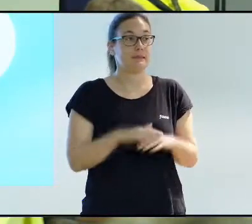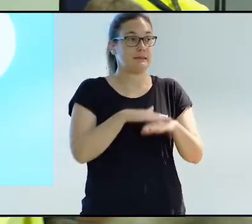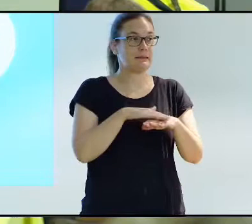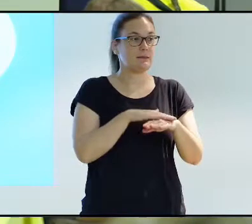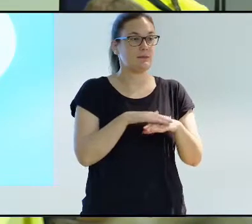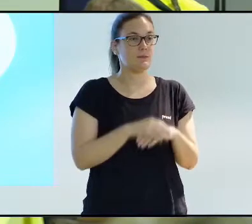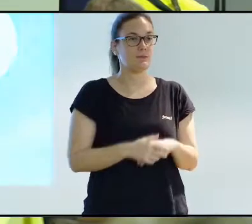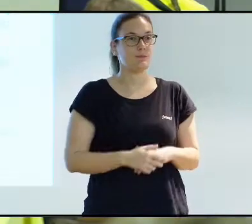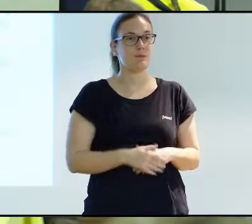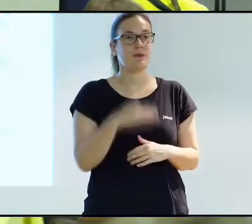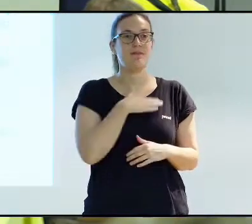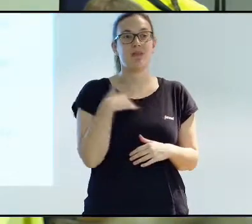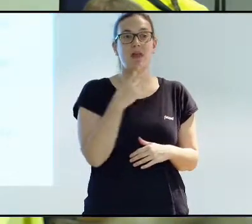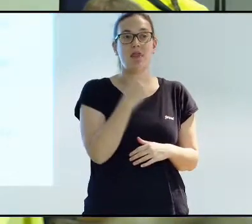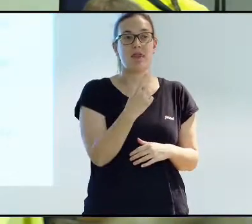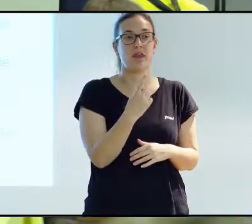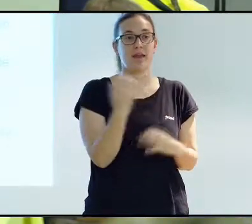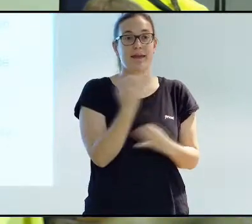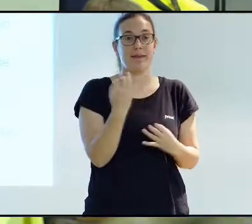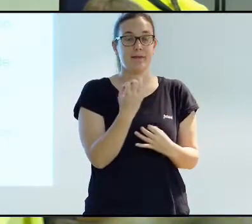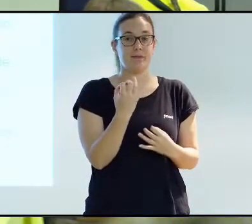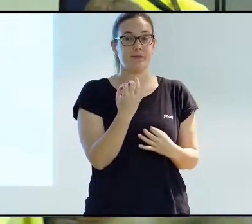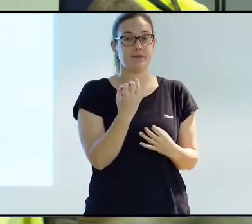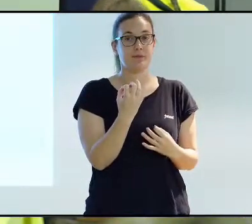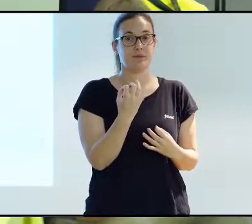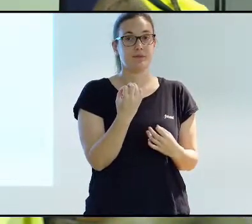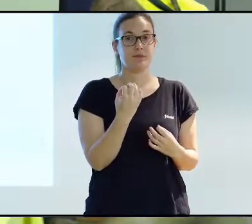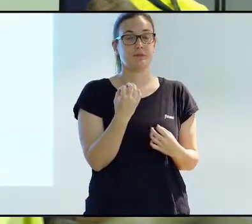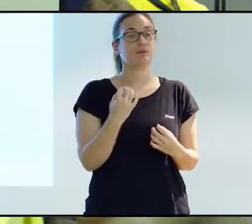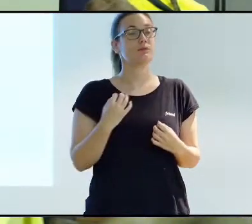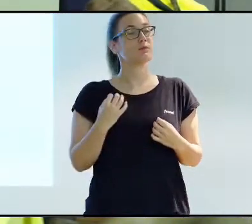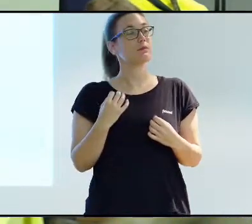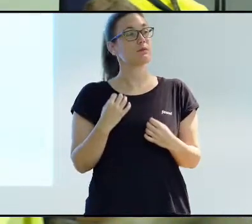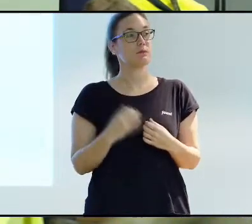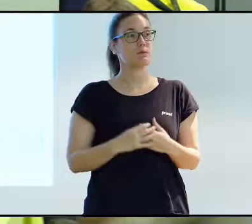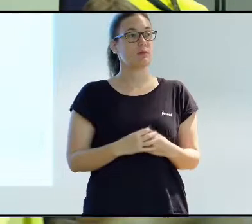I've really lost my place. So what I wanted to say at this point is that